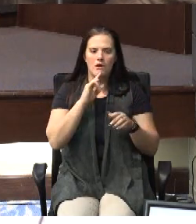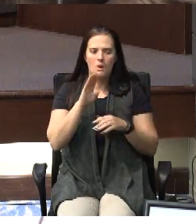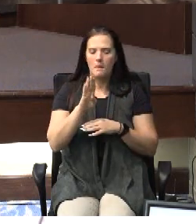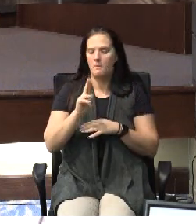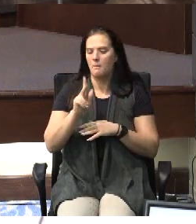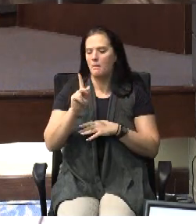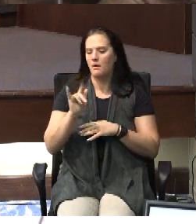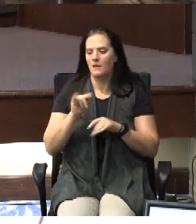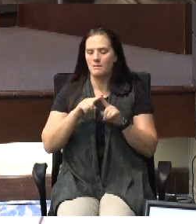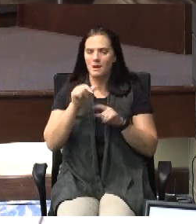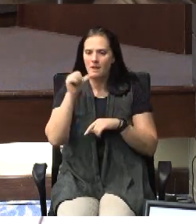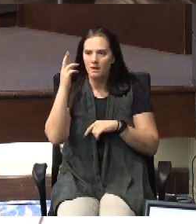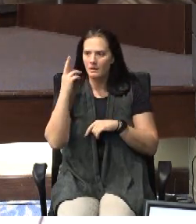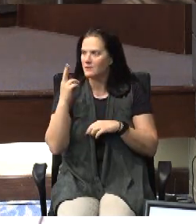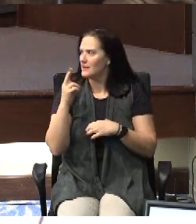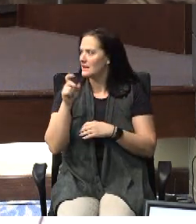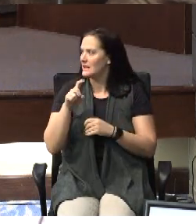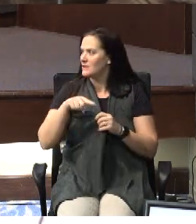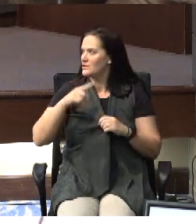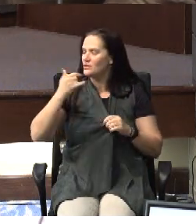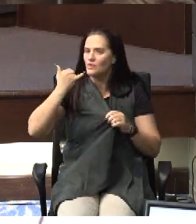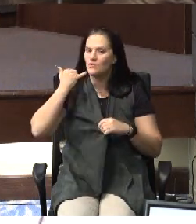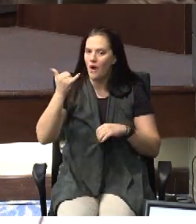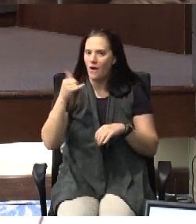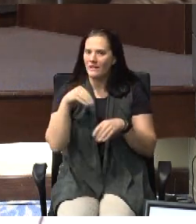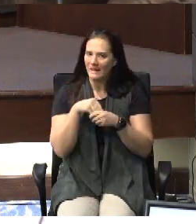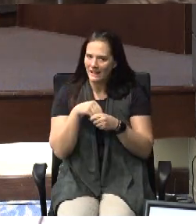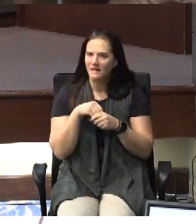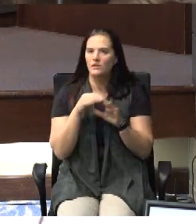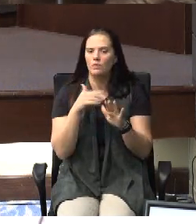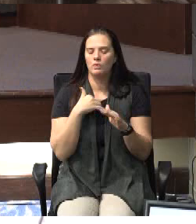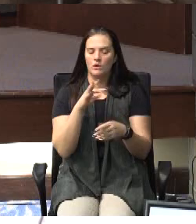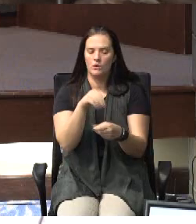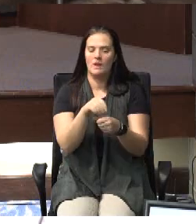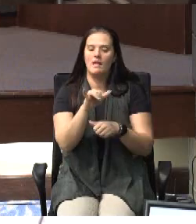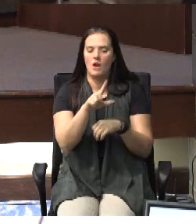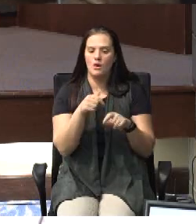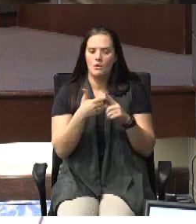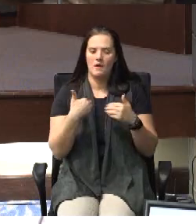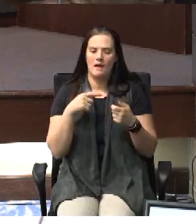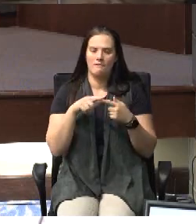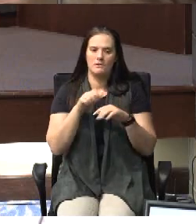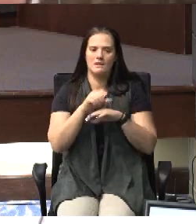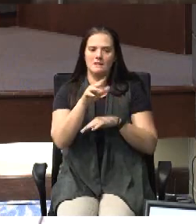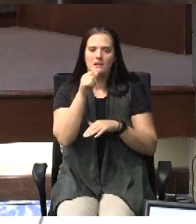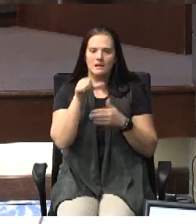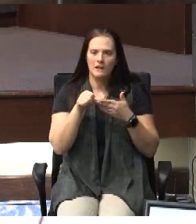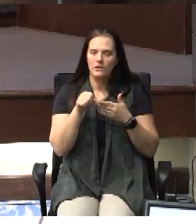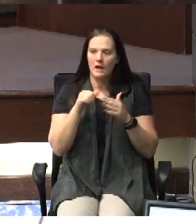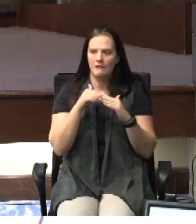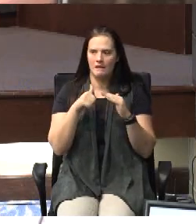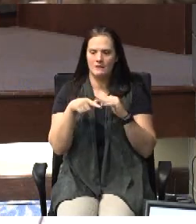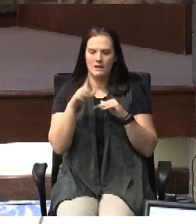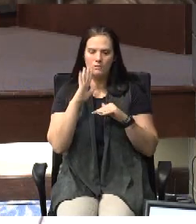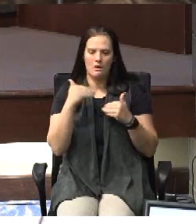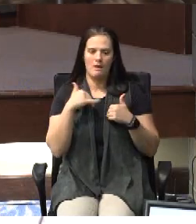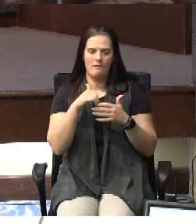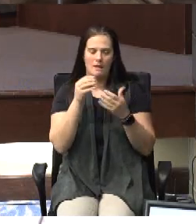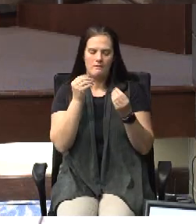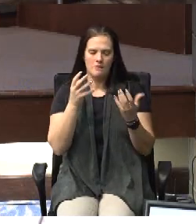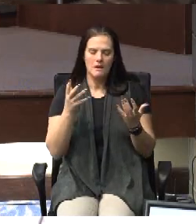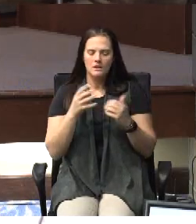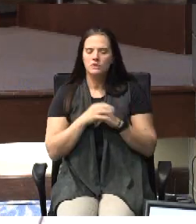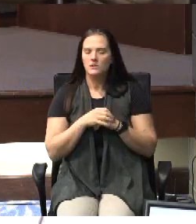bulky, but not realizing they need to call it in. So we're including that when we have to send a letter, so at least they'll have that